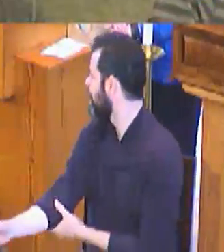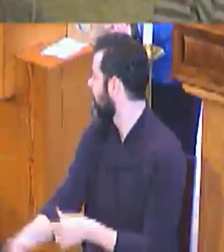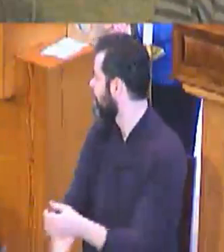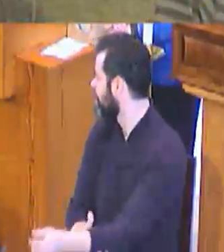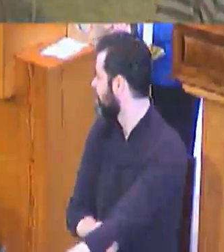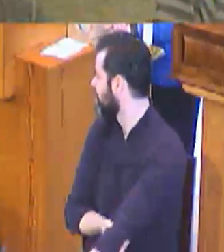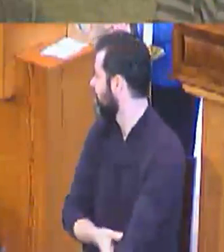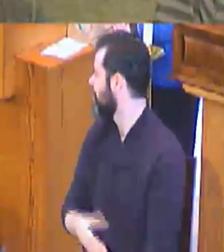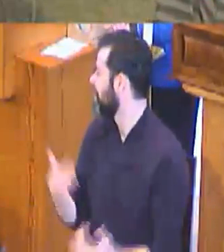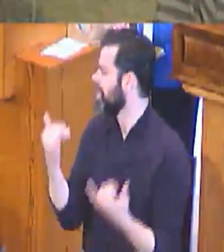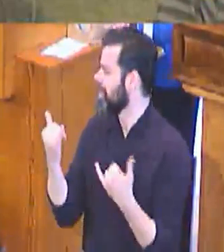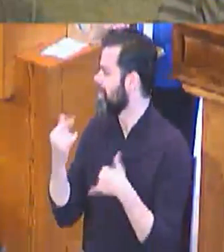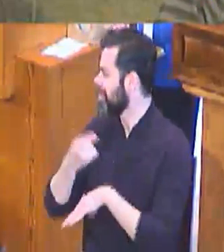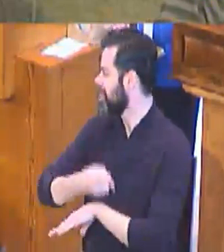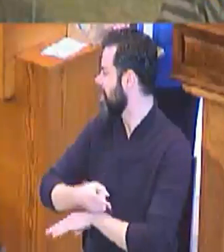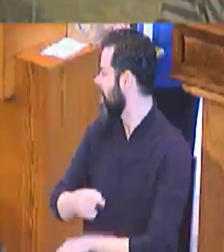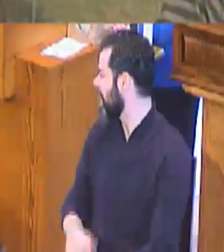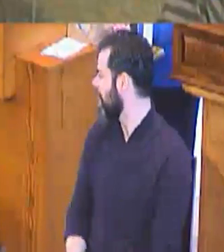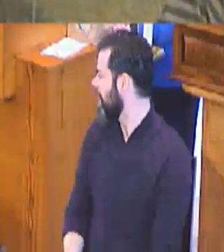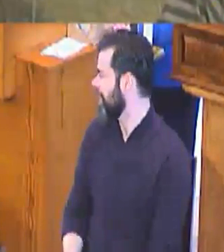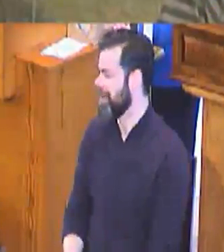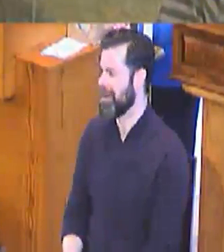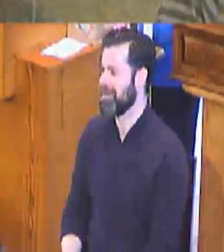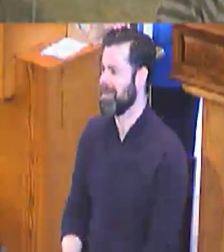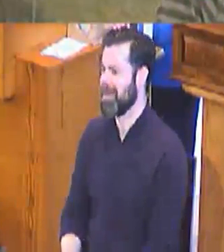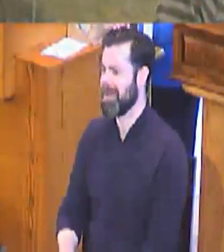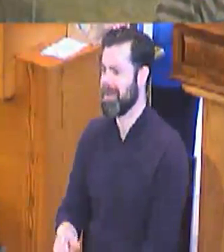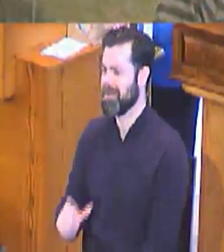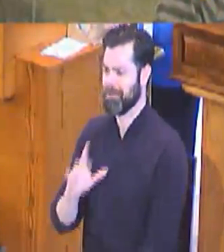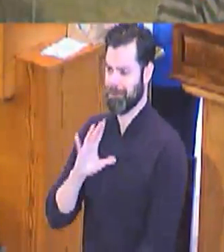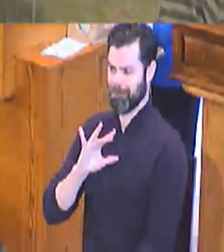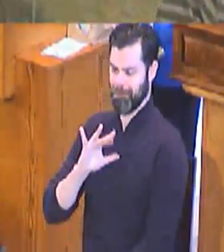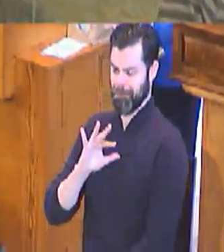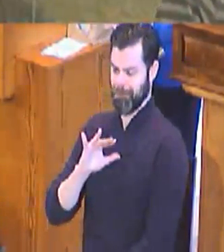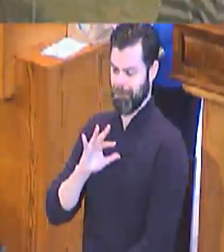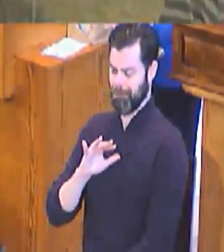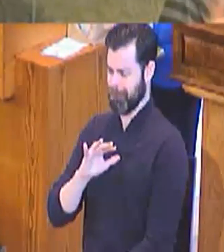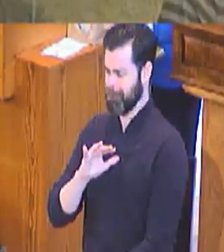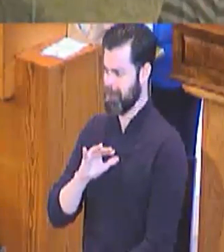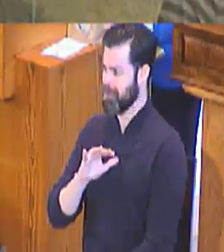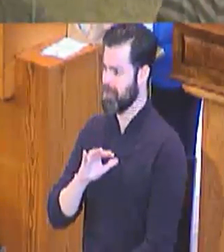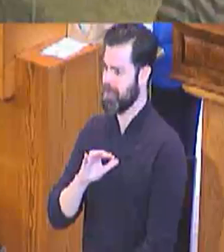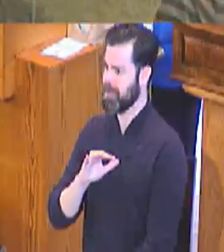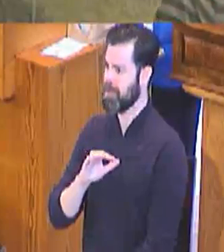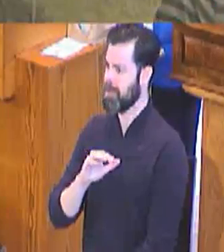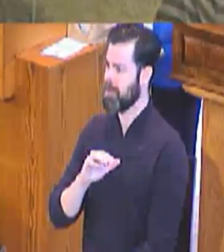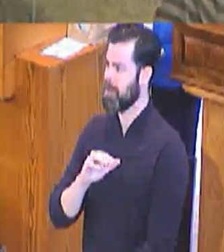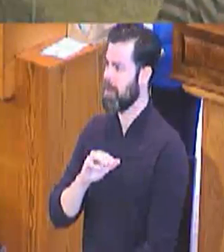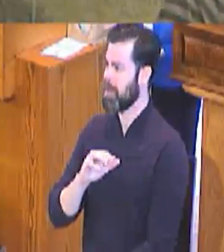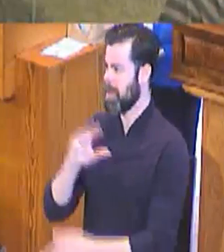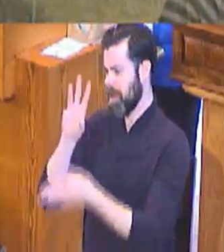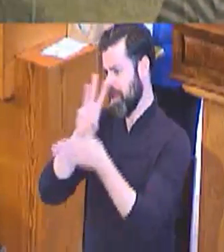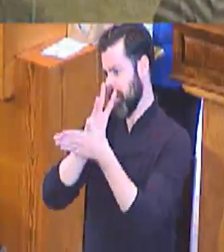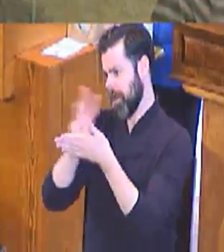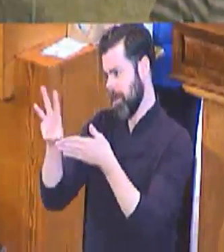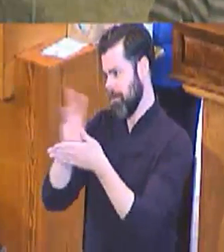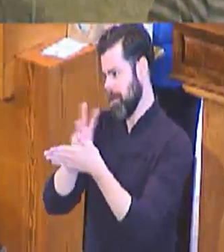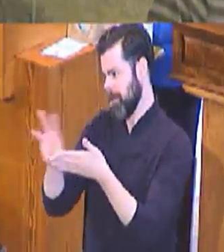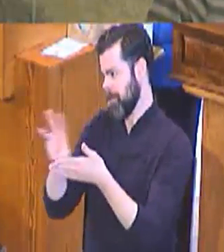but today, we had this really cool thing. It's done every 6 weeks, but it's a kid